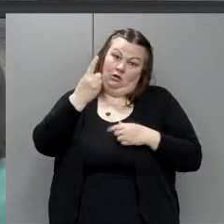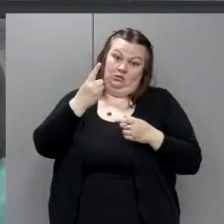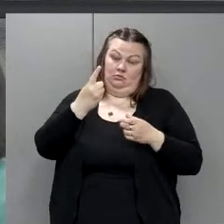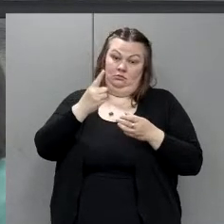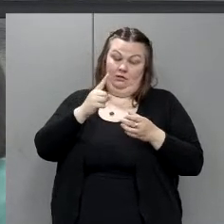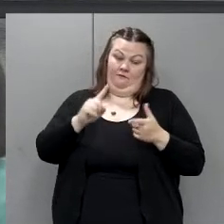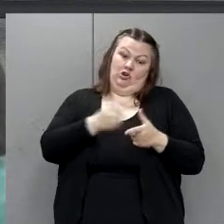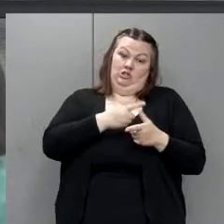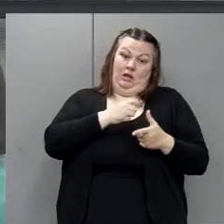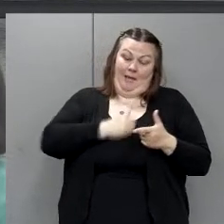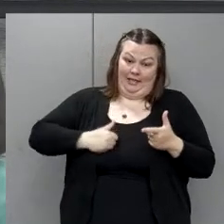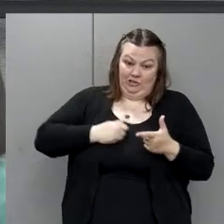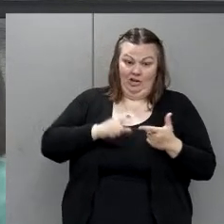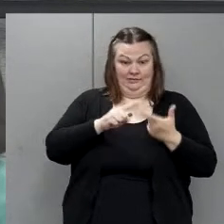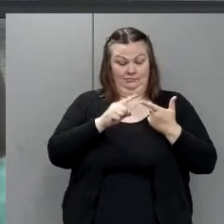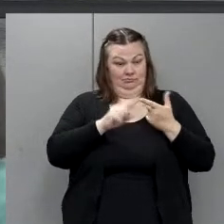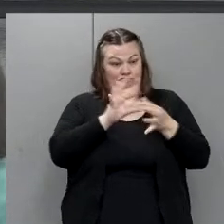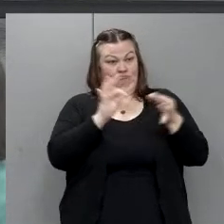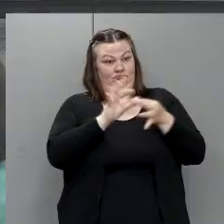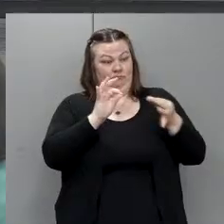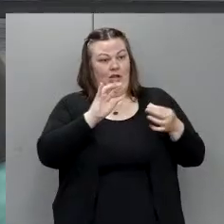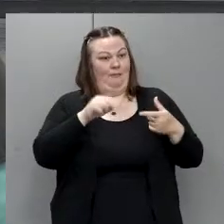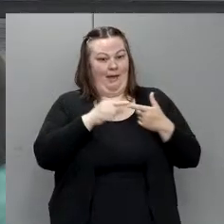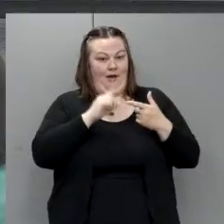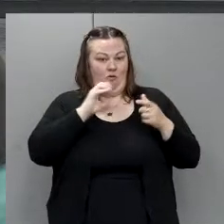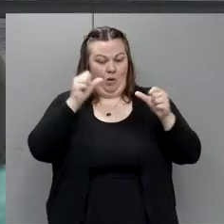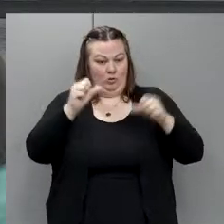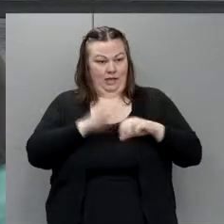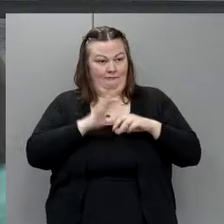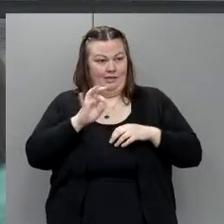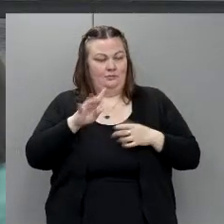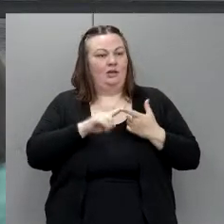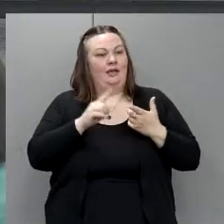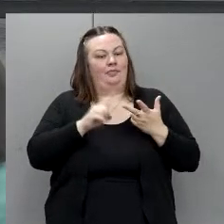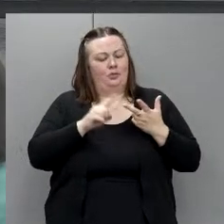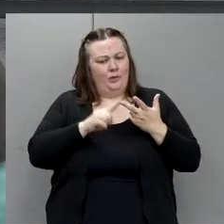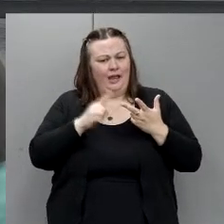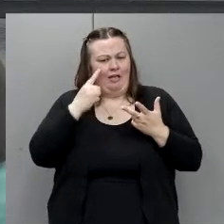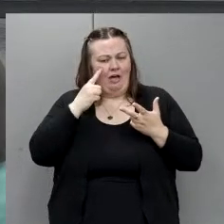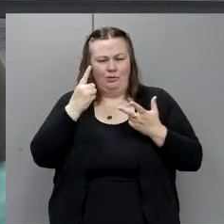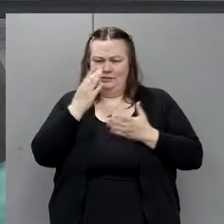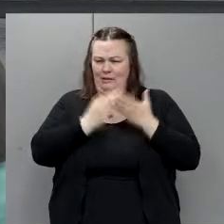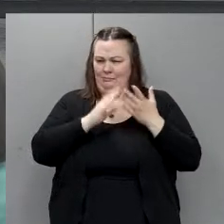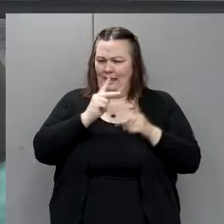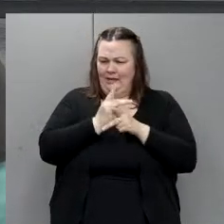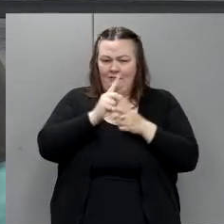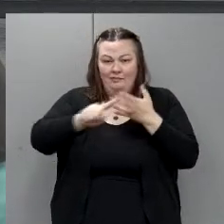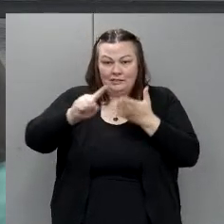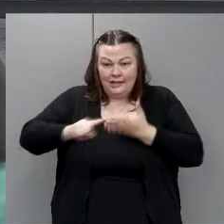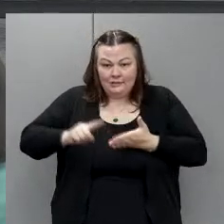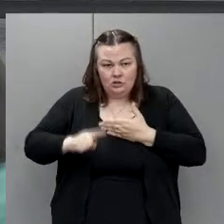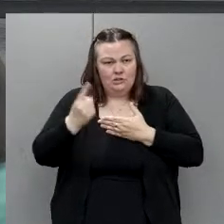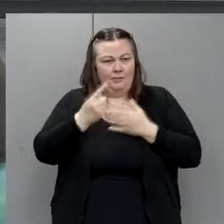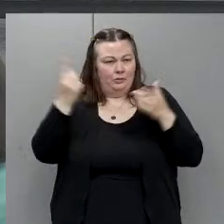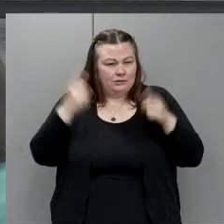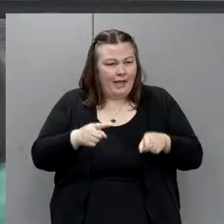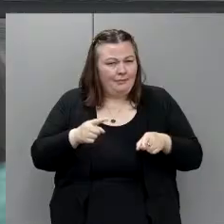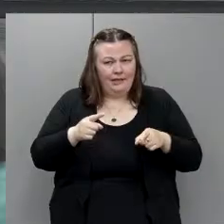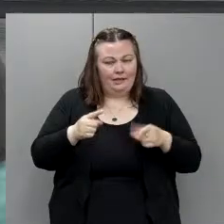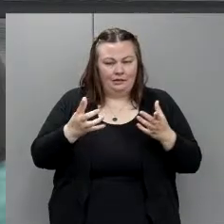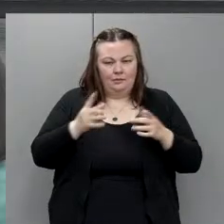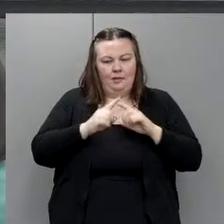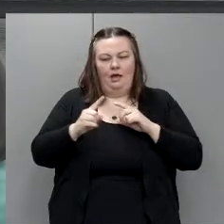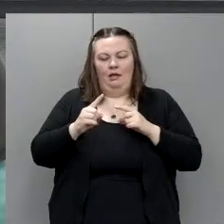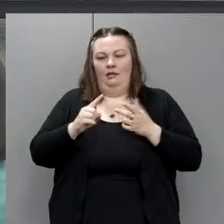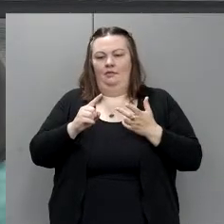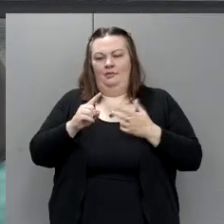apologize, two, say anything about the post, and then three, I thought there was some type of investigation or something that was happening that